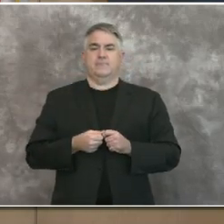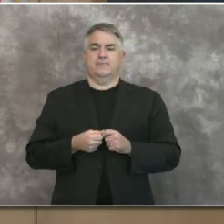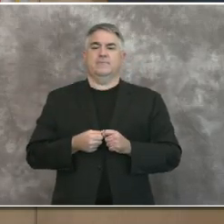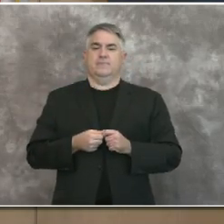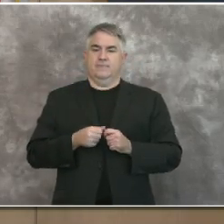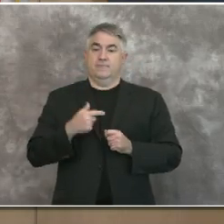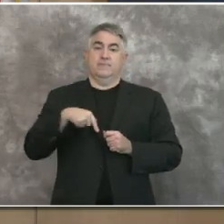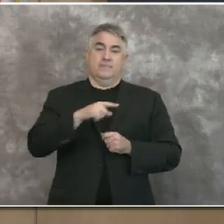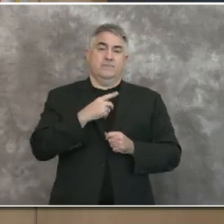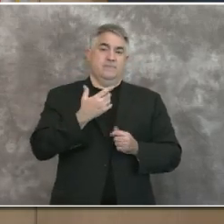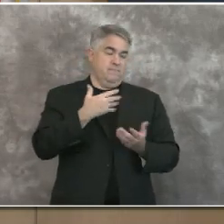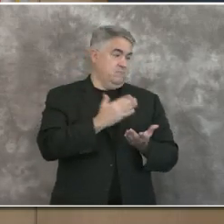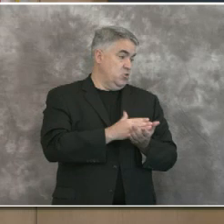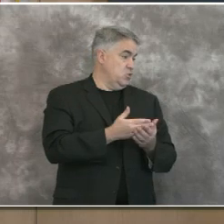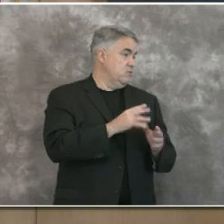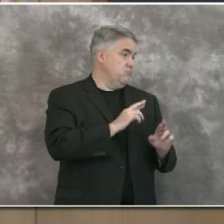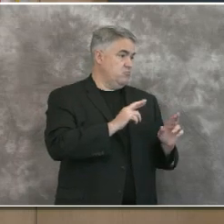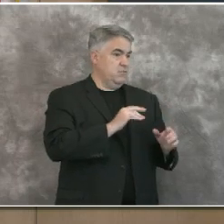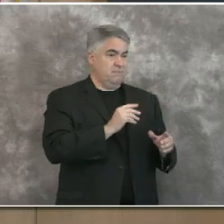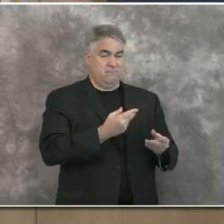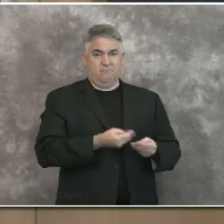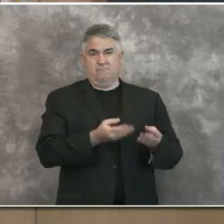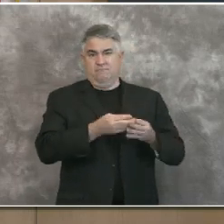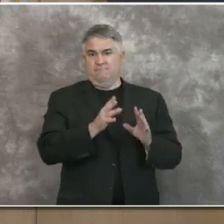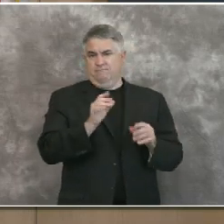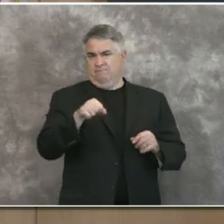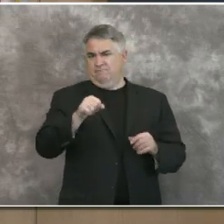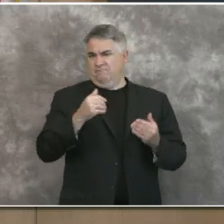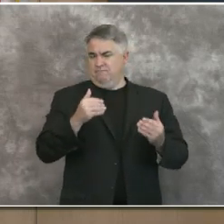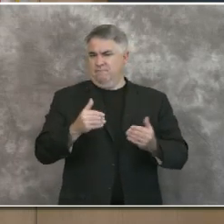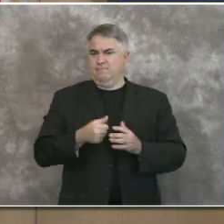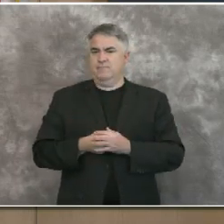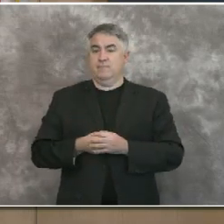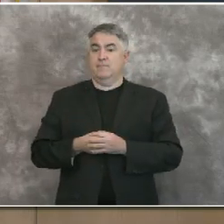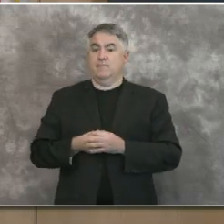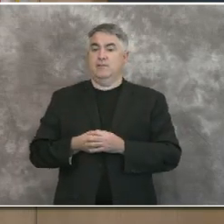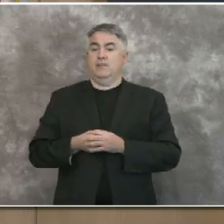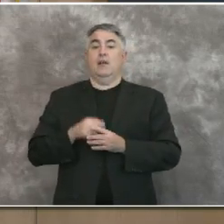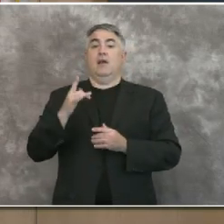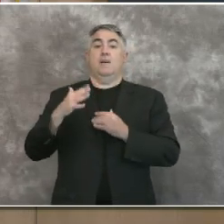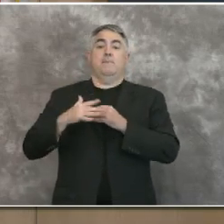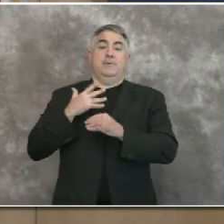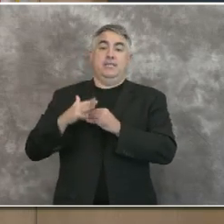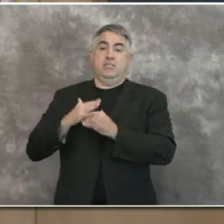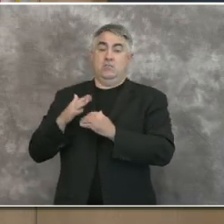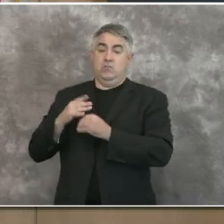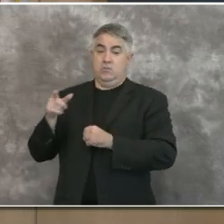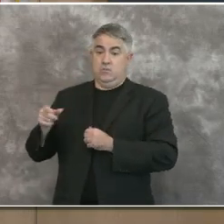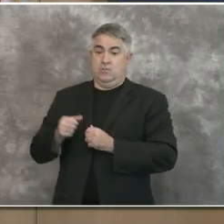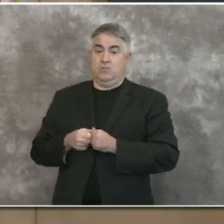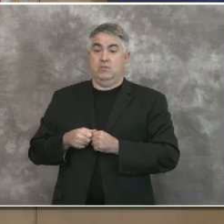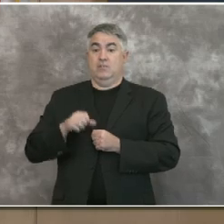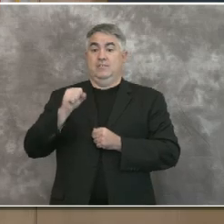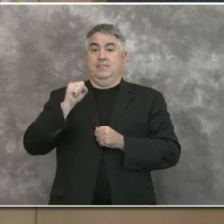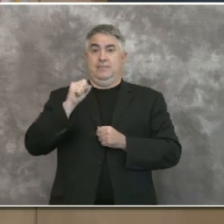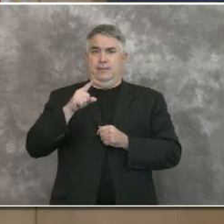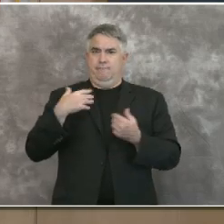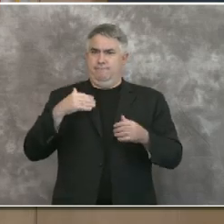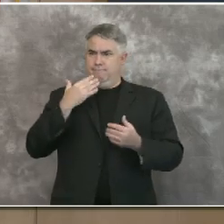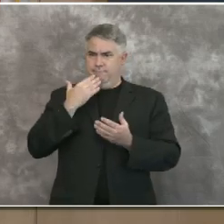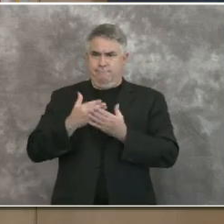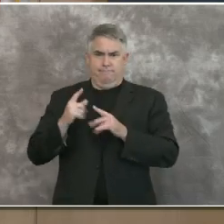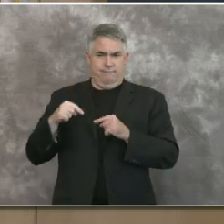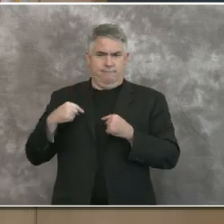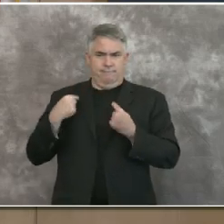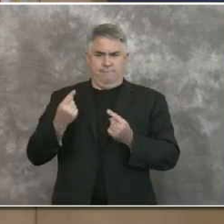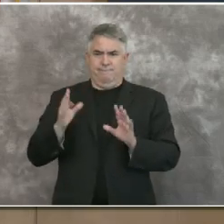it with your staff. On beaches, we know San Diegans have been doing great, adhering to the guidelines. We know that we love our